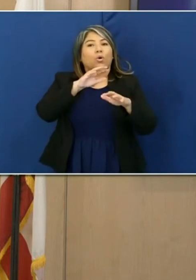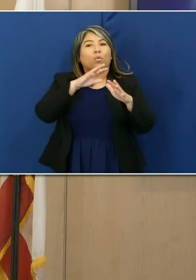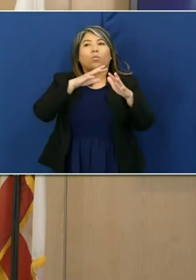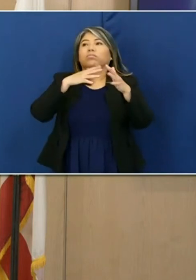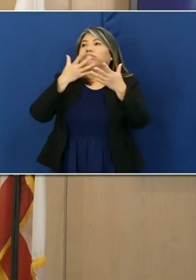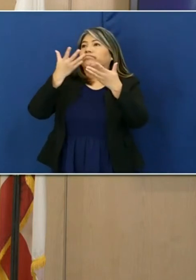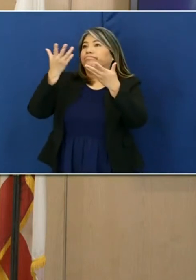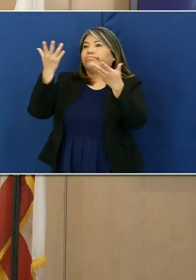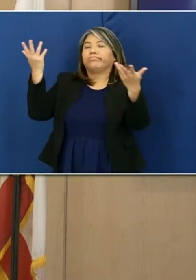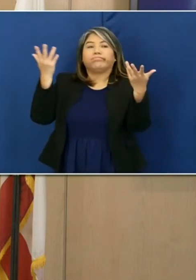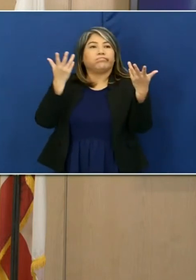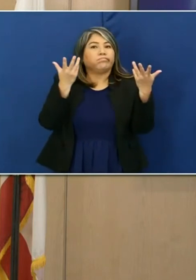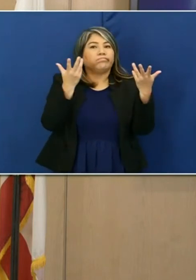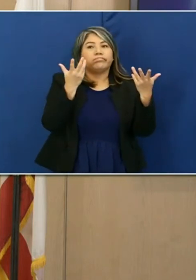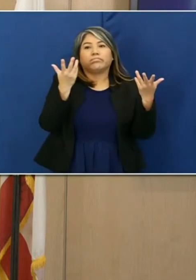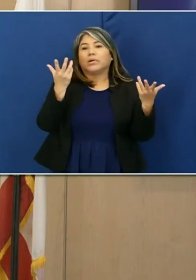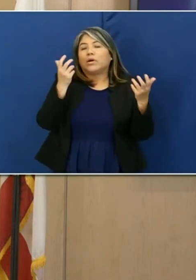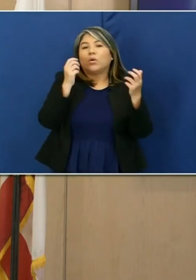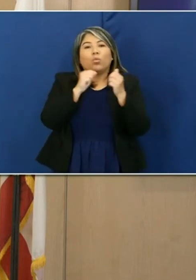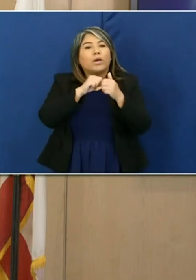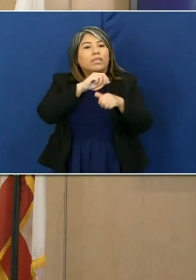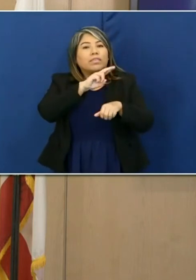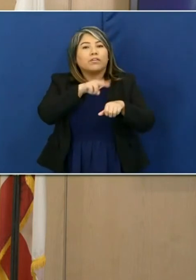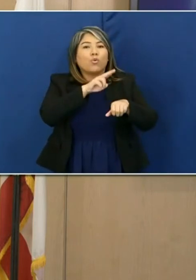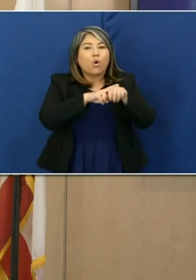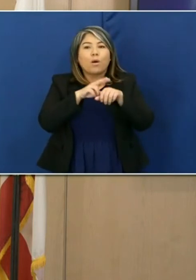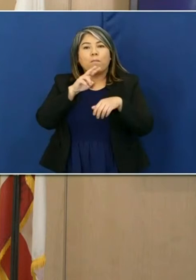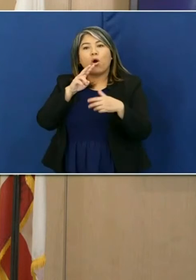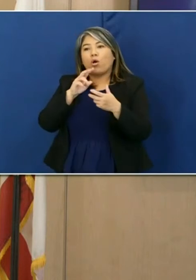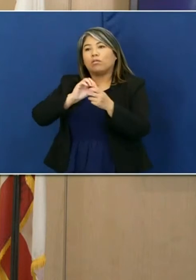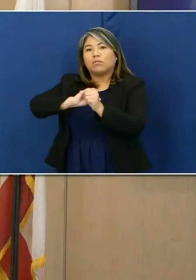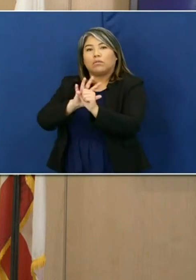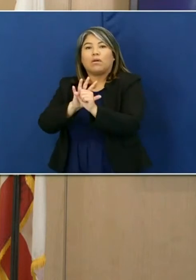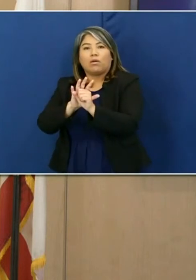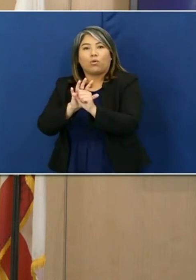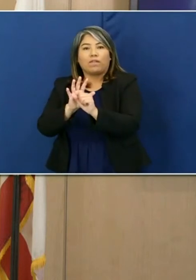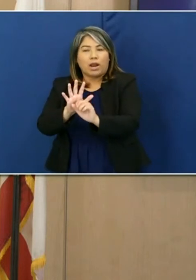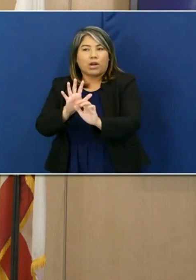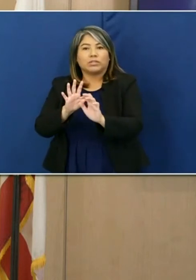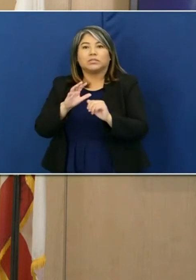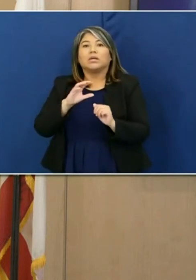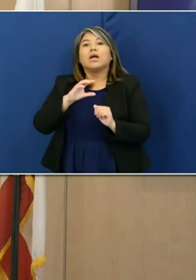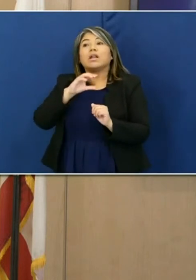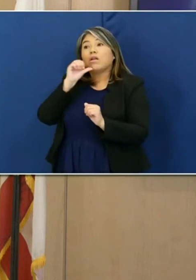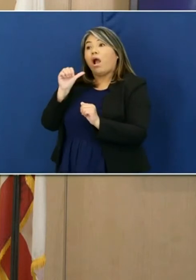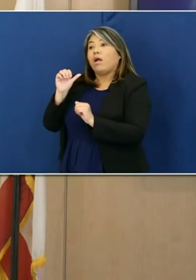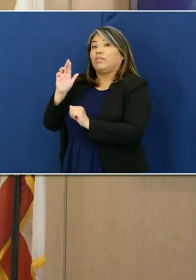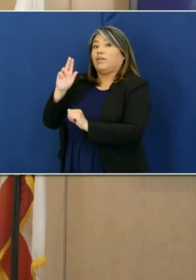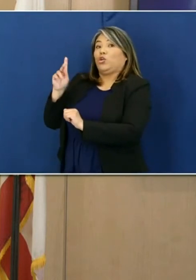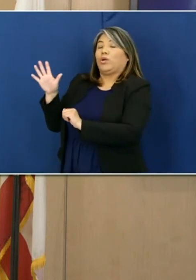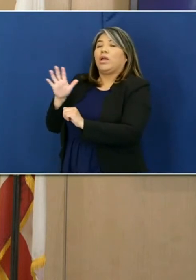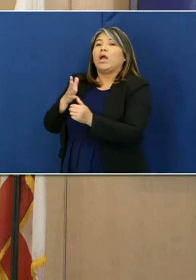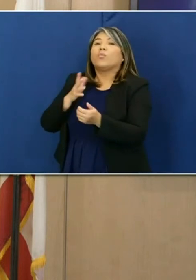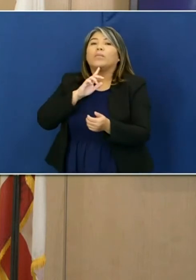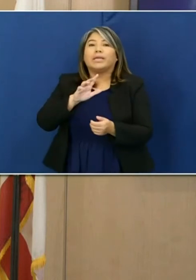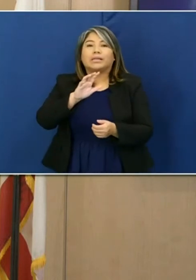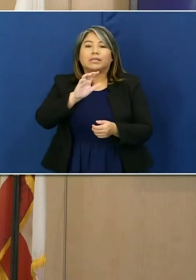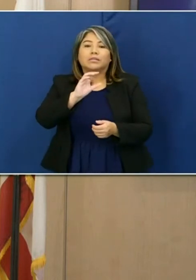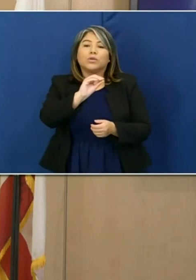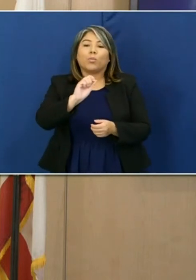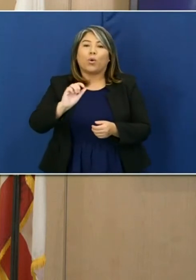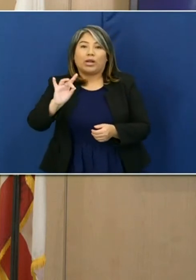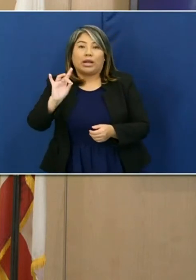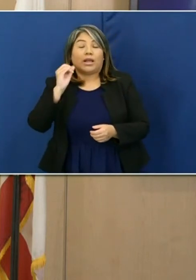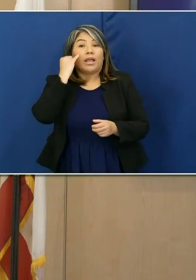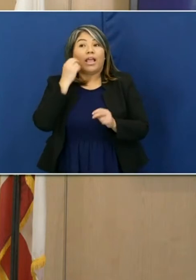whatever consideration would be with the normal variant, the normal version of the coronavirus here, would be 0.8. If